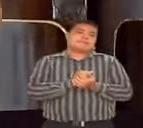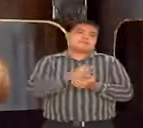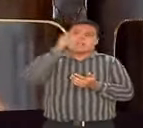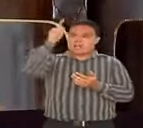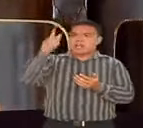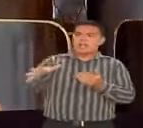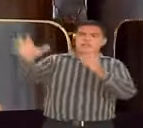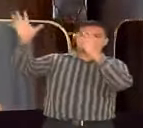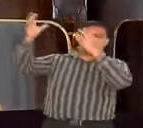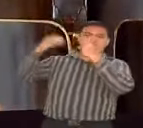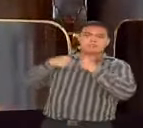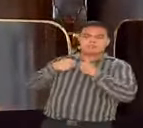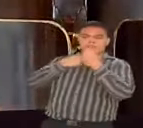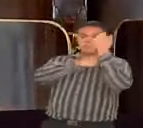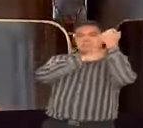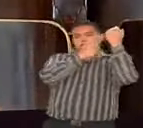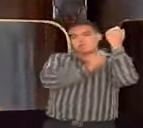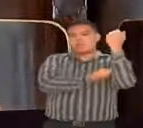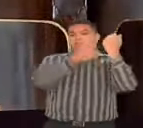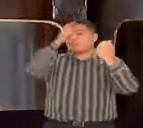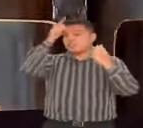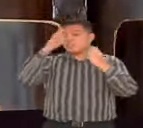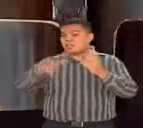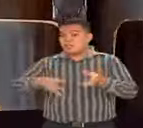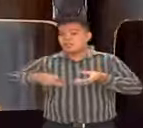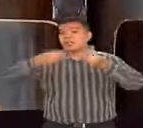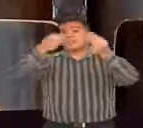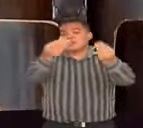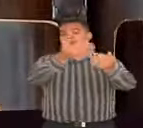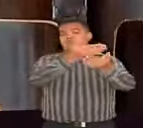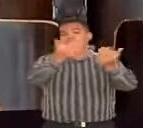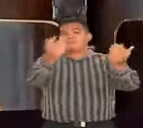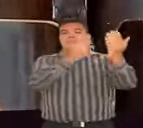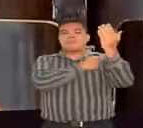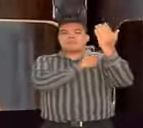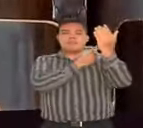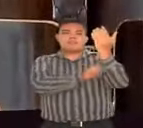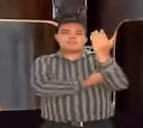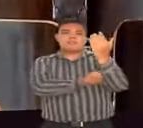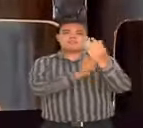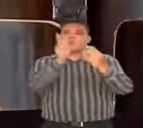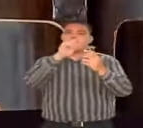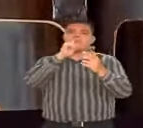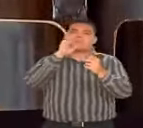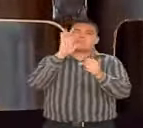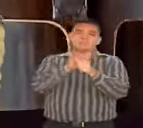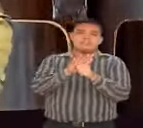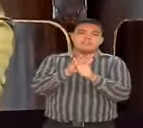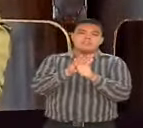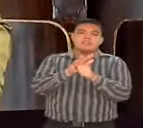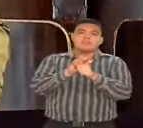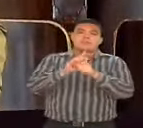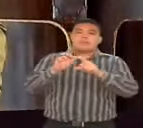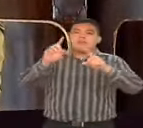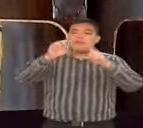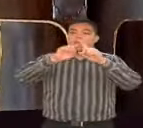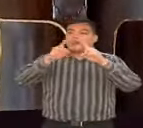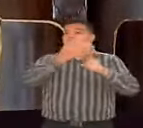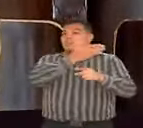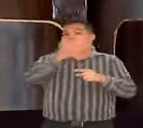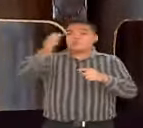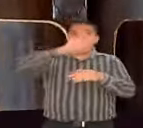God has given us the power of the Holy Ghost that lives in us. The promise, Acts 1, 8. But ye